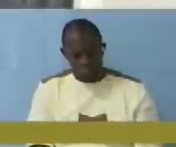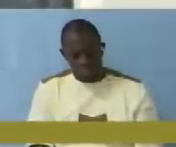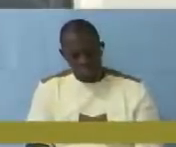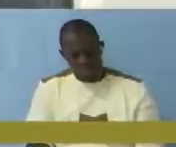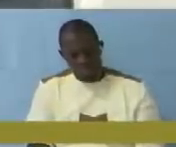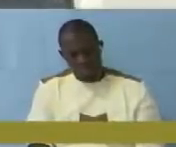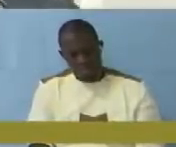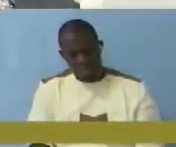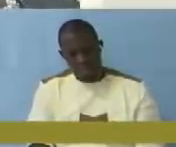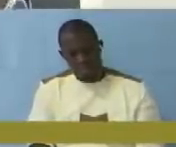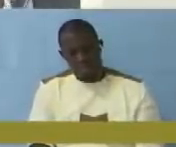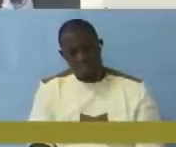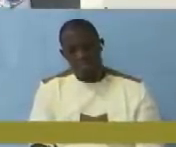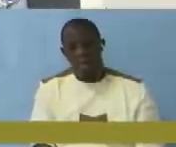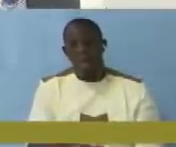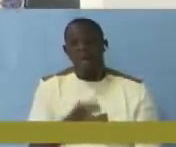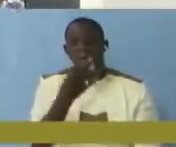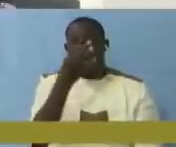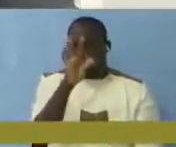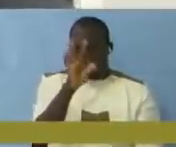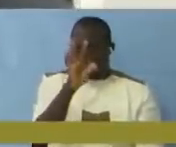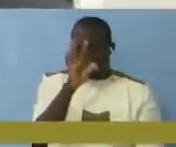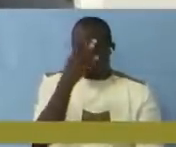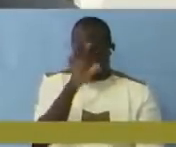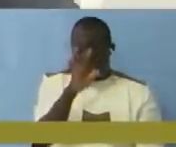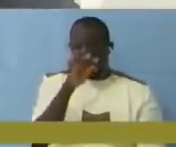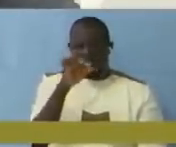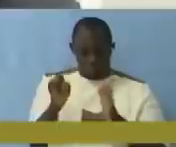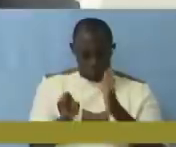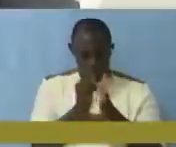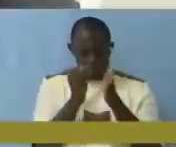Obviously, if investigations is to be involved,